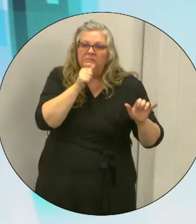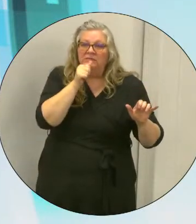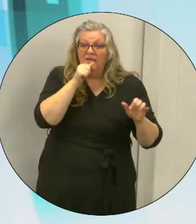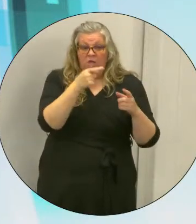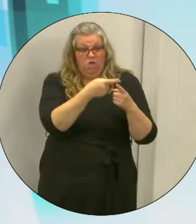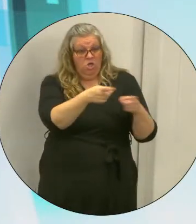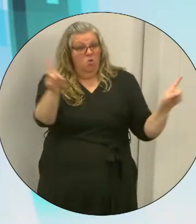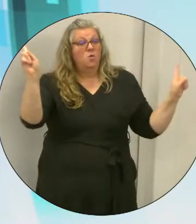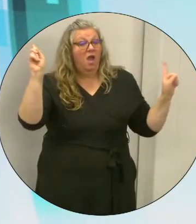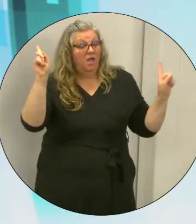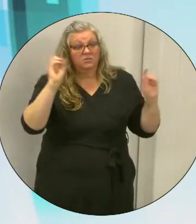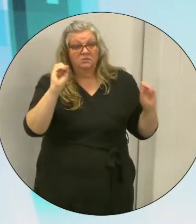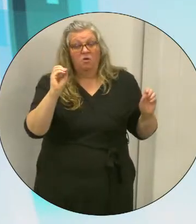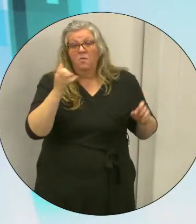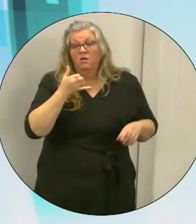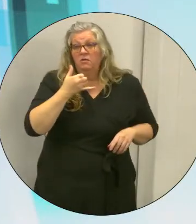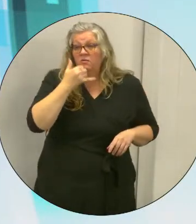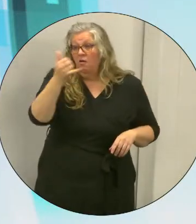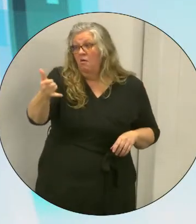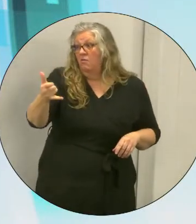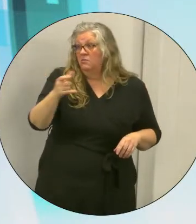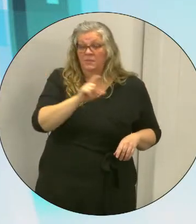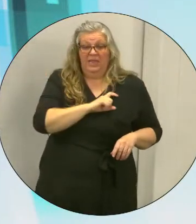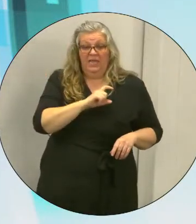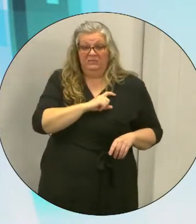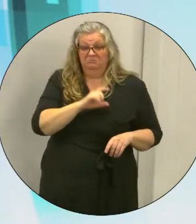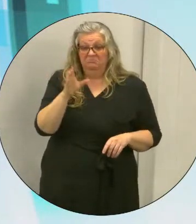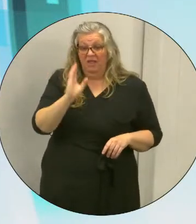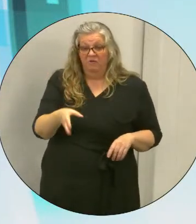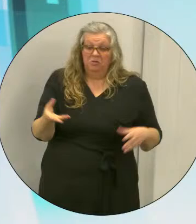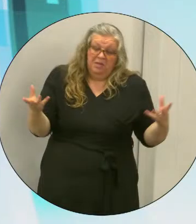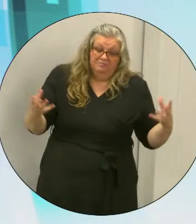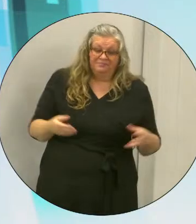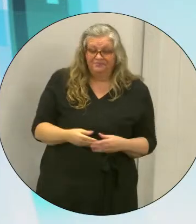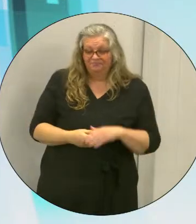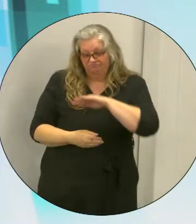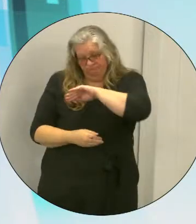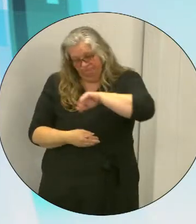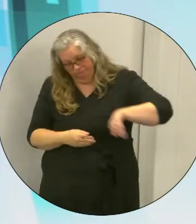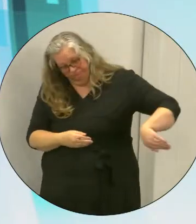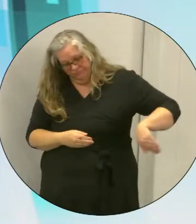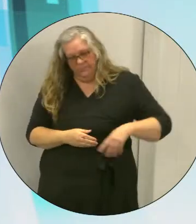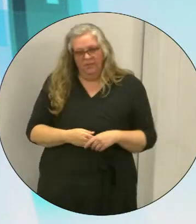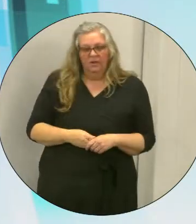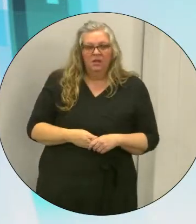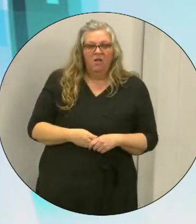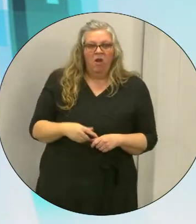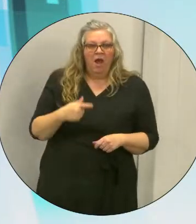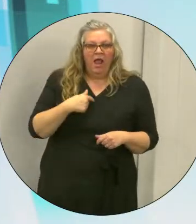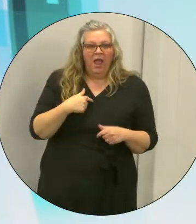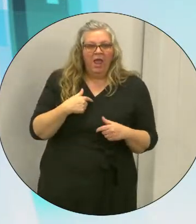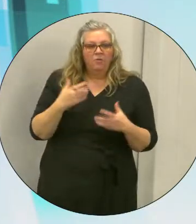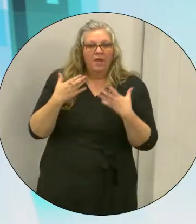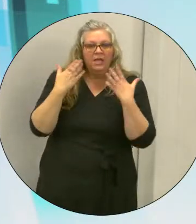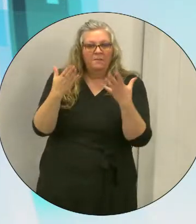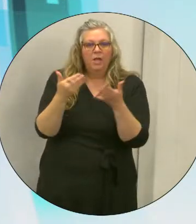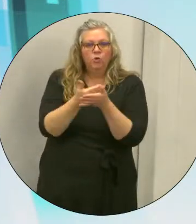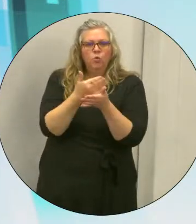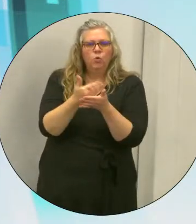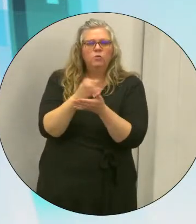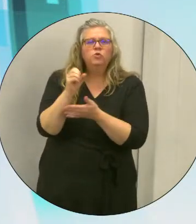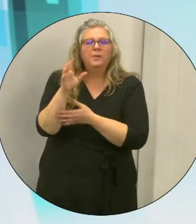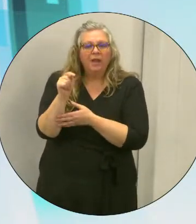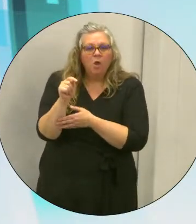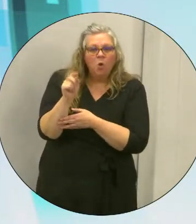guys nobody called nobody, the law enforcement ever. But it's beside the point. But I do recommend that when we get our new superintendents,